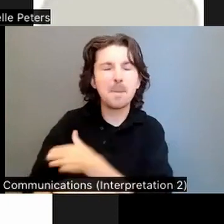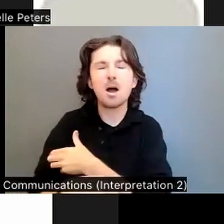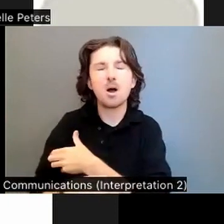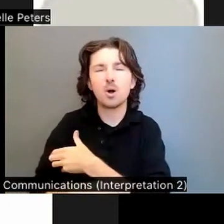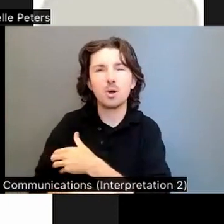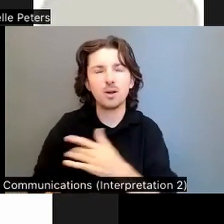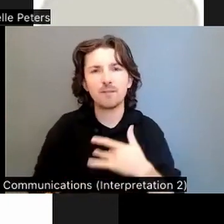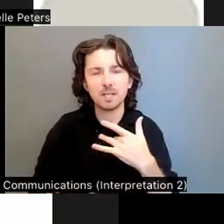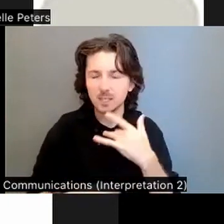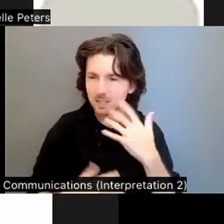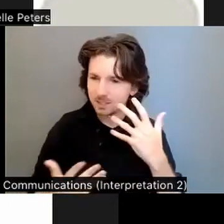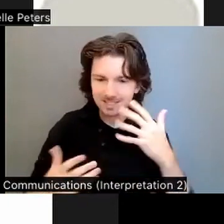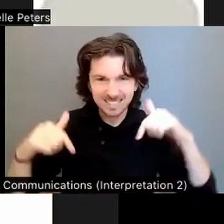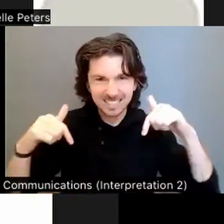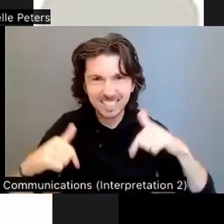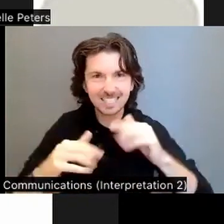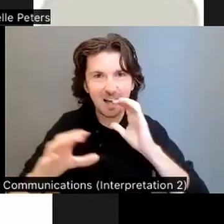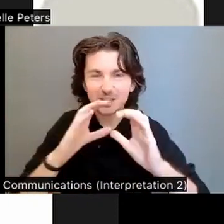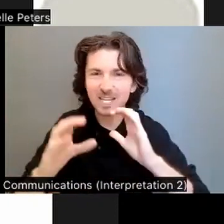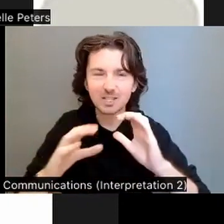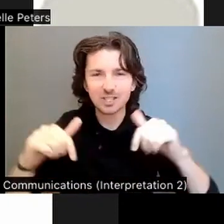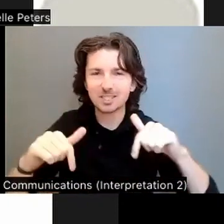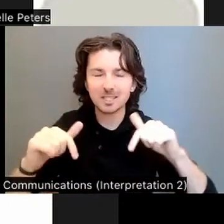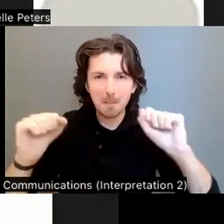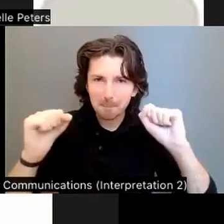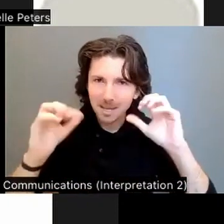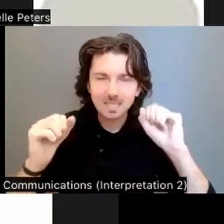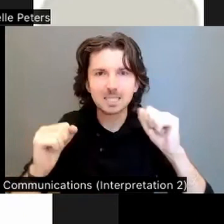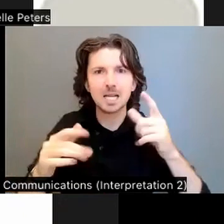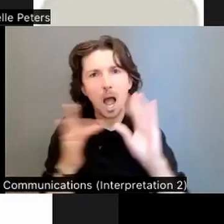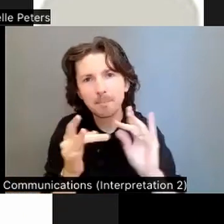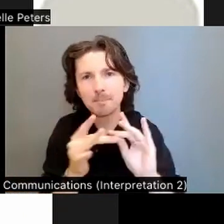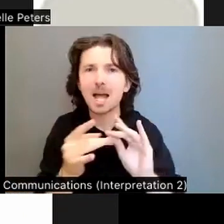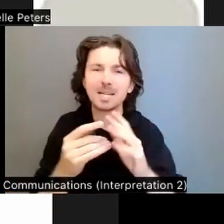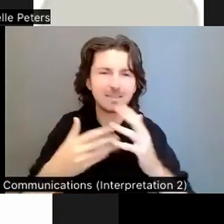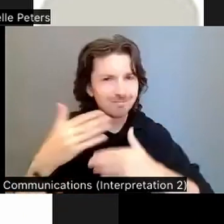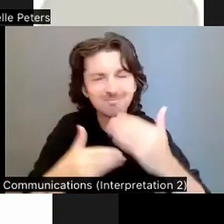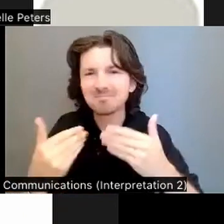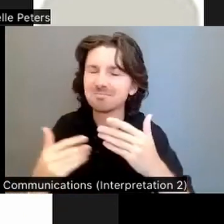thinking a lot about what is being said and shared here. Thank you, Jennifer.